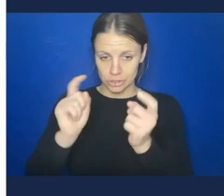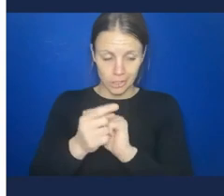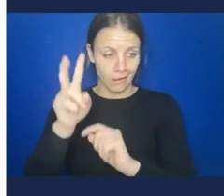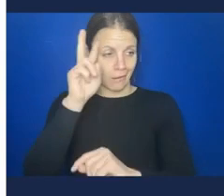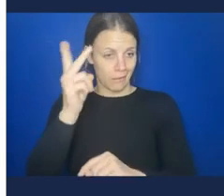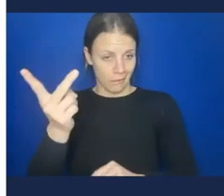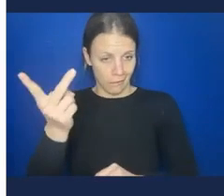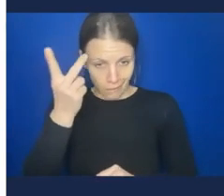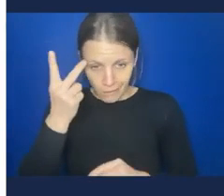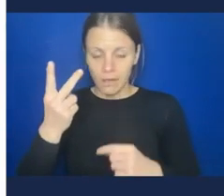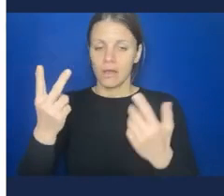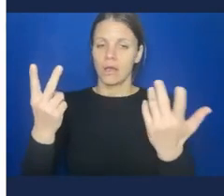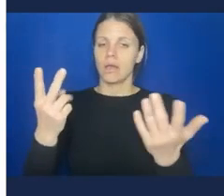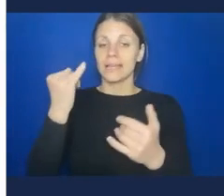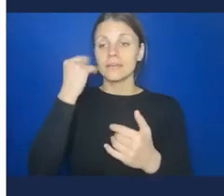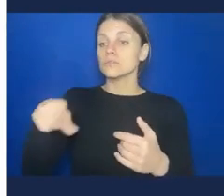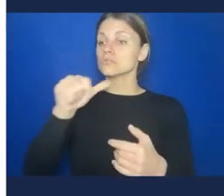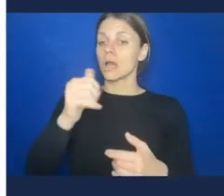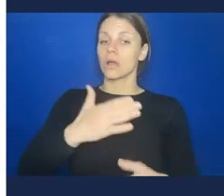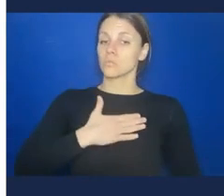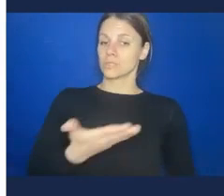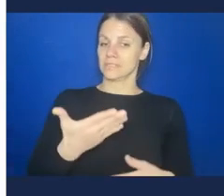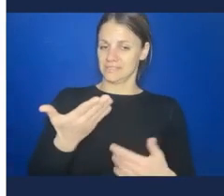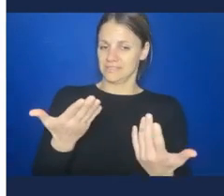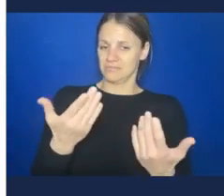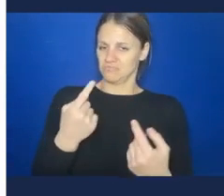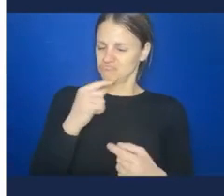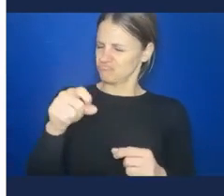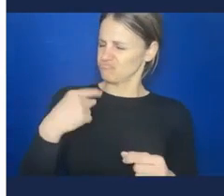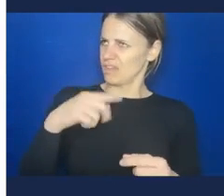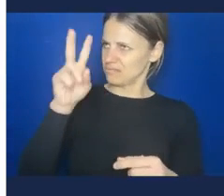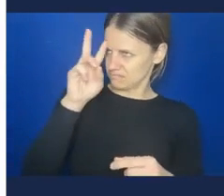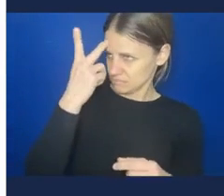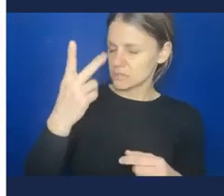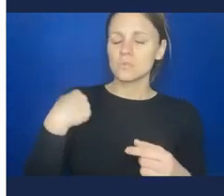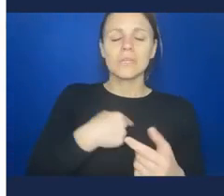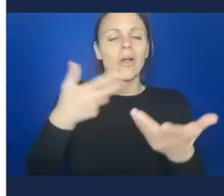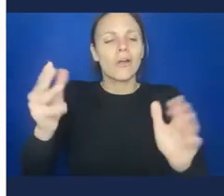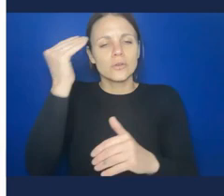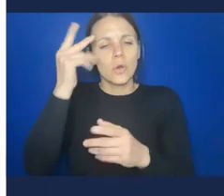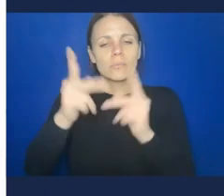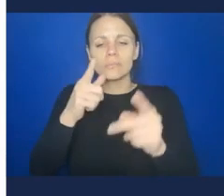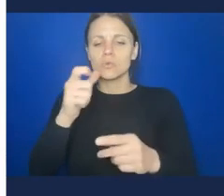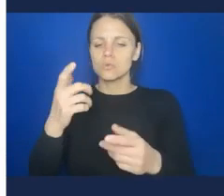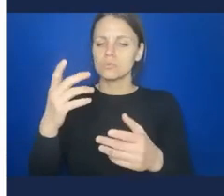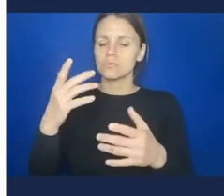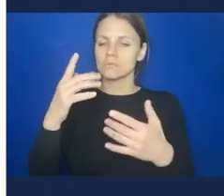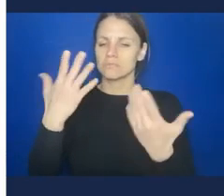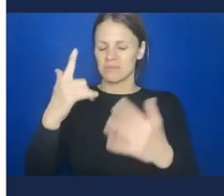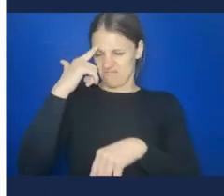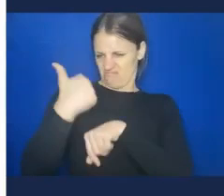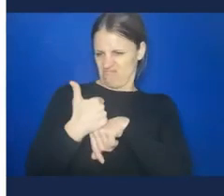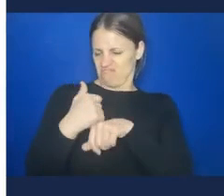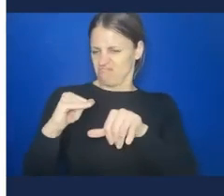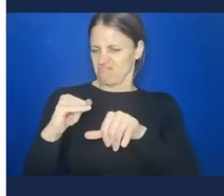to admit it, at least you know people who have changed their minds about big things. So let's remember that part of the reason why we believe in